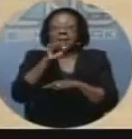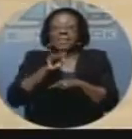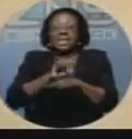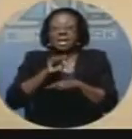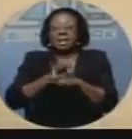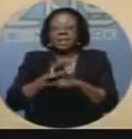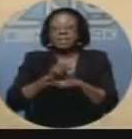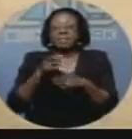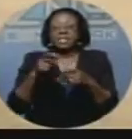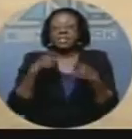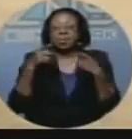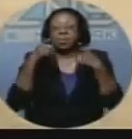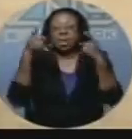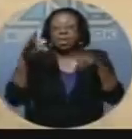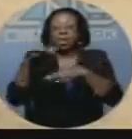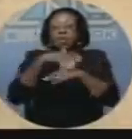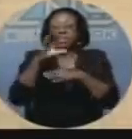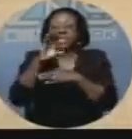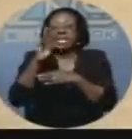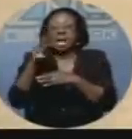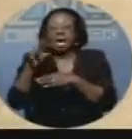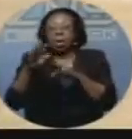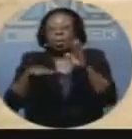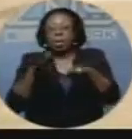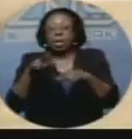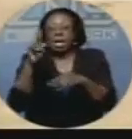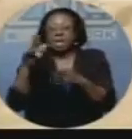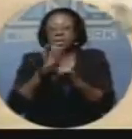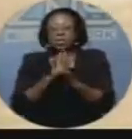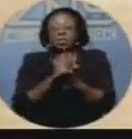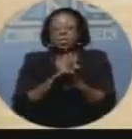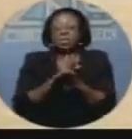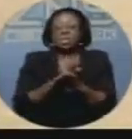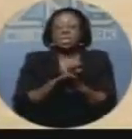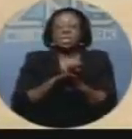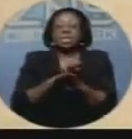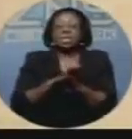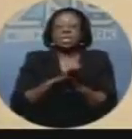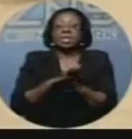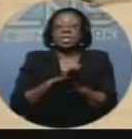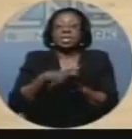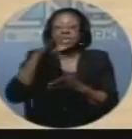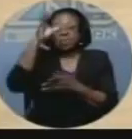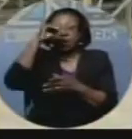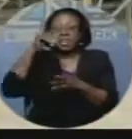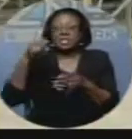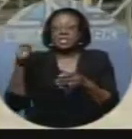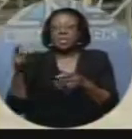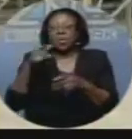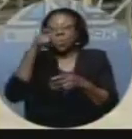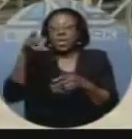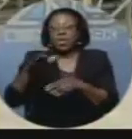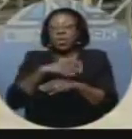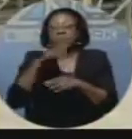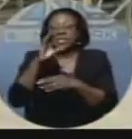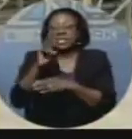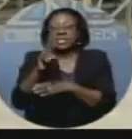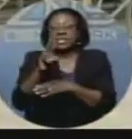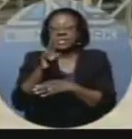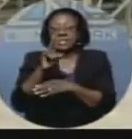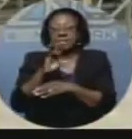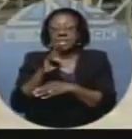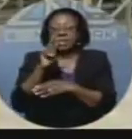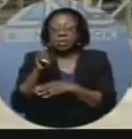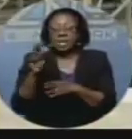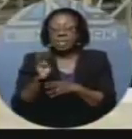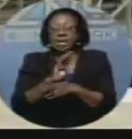They won in 2 straight games over C.R. Walker, while Jack Hayward senior boys, they brought out the brooms against C.V. Bethel. One of the big things that I've seen